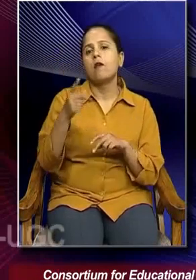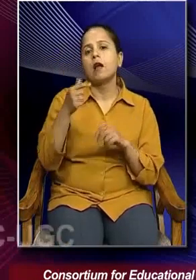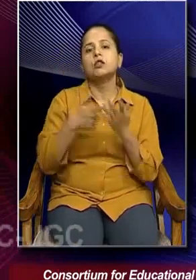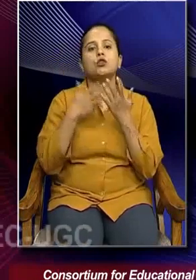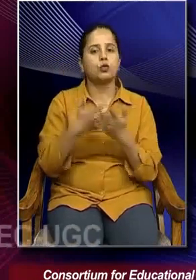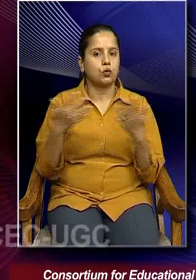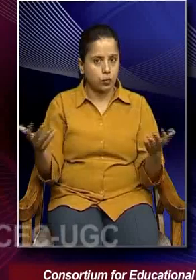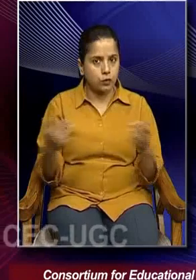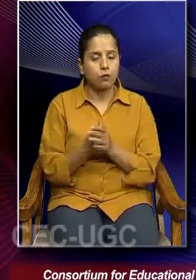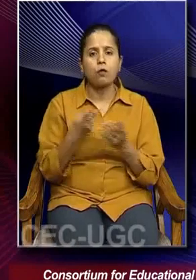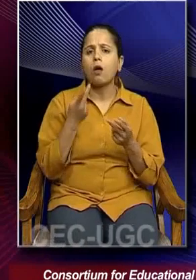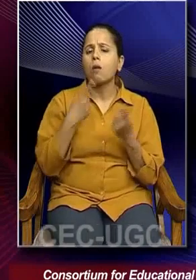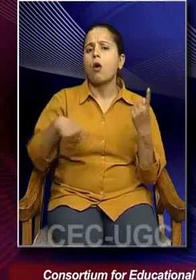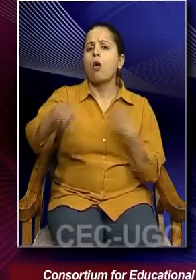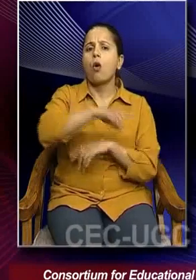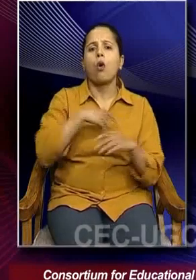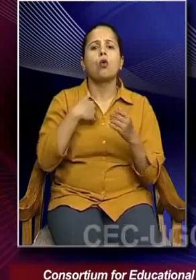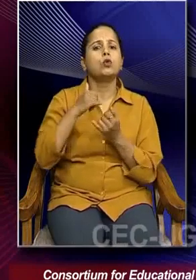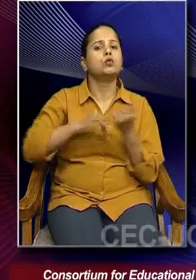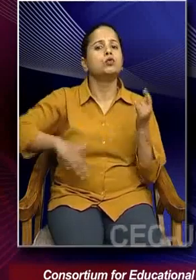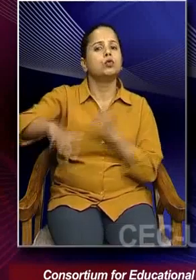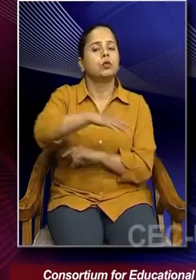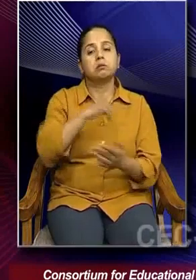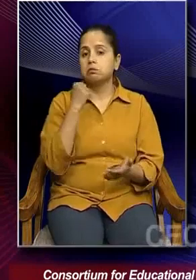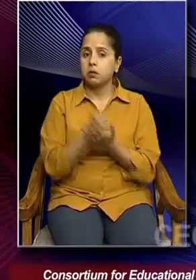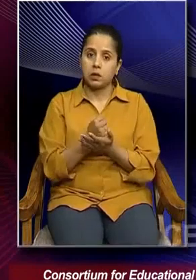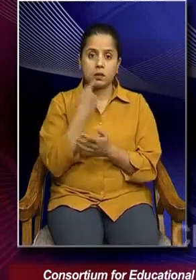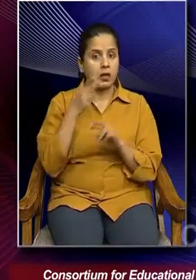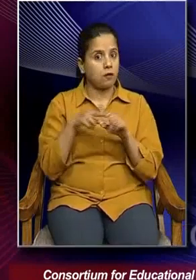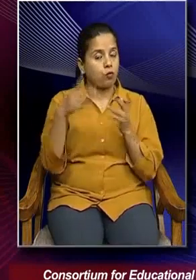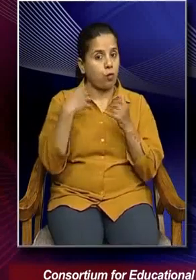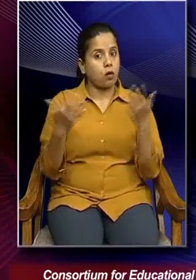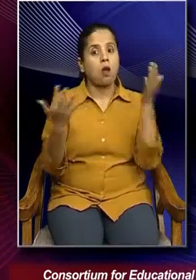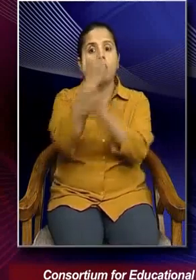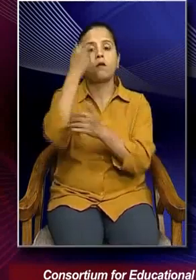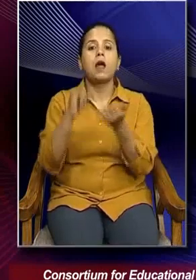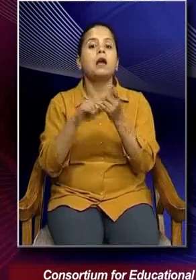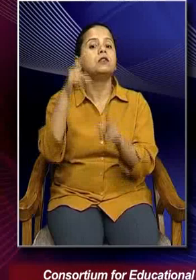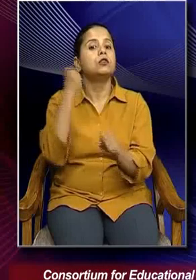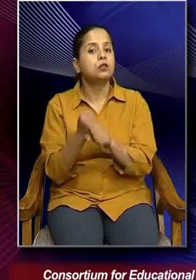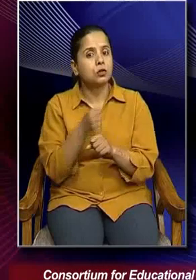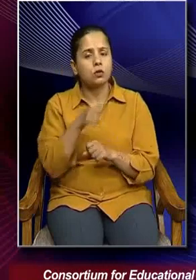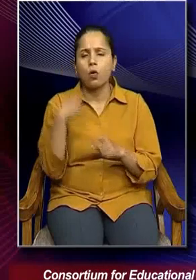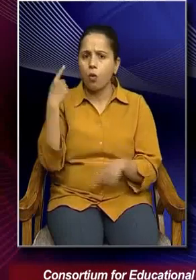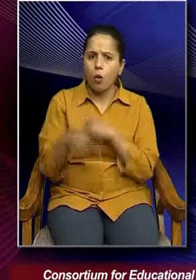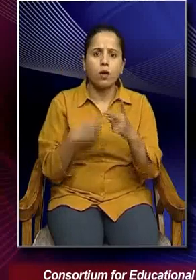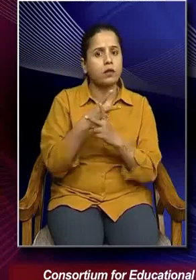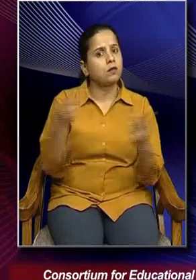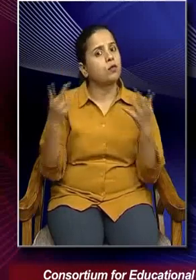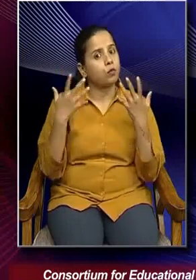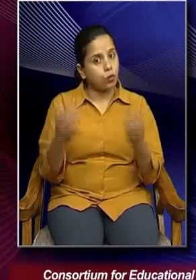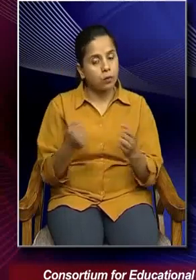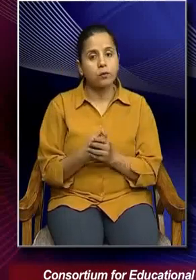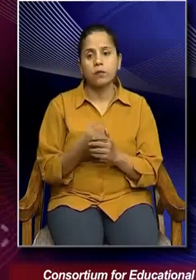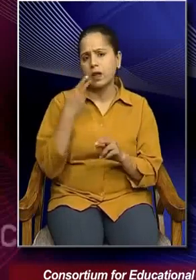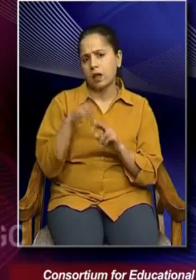resources from all of society, which is a must if we have to achieve SDGs in every context. And